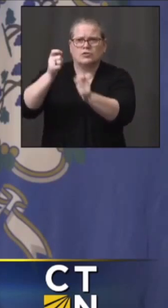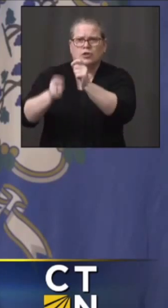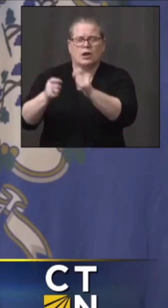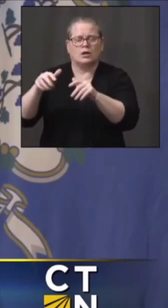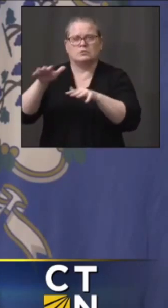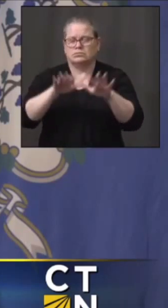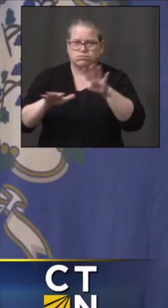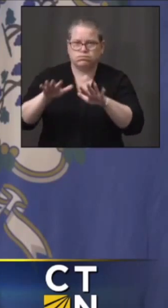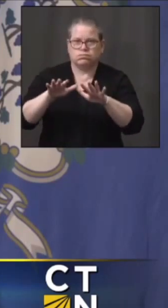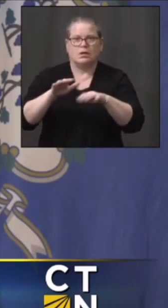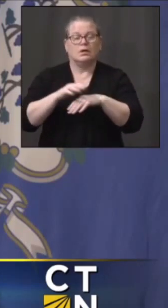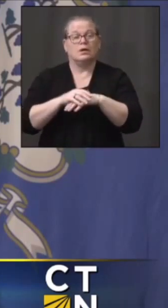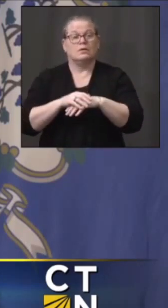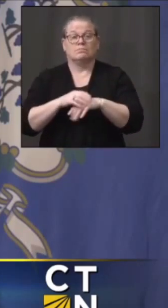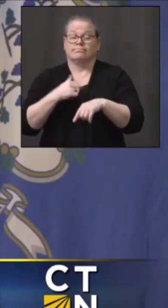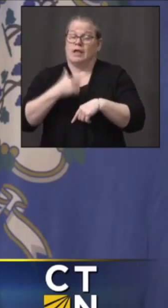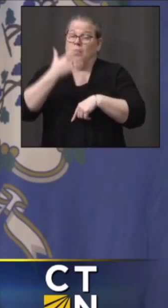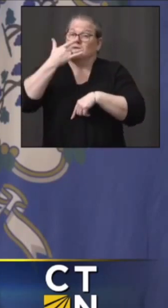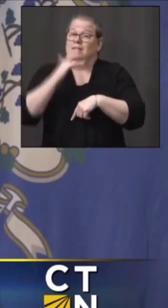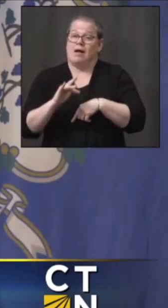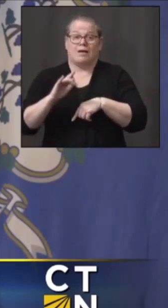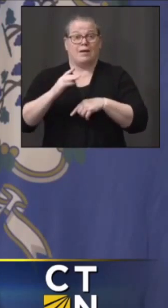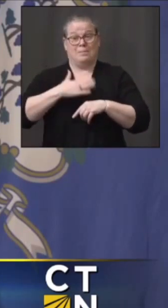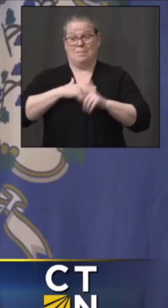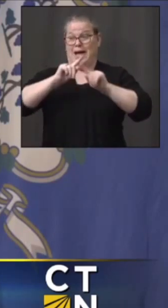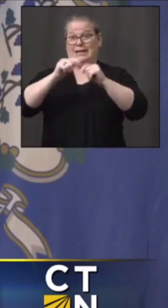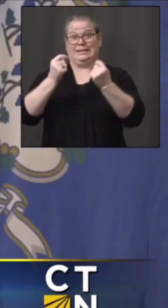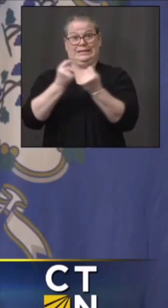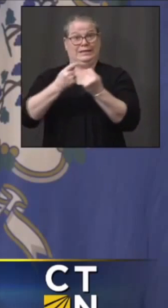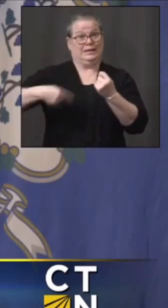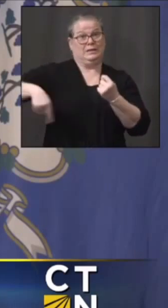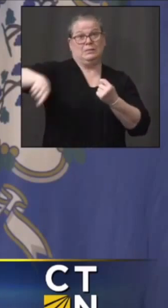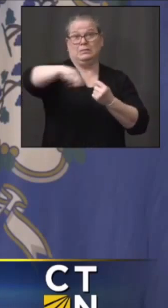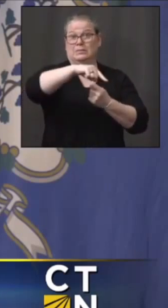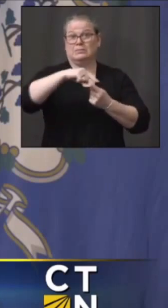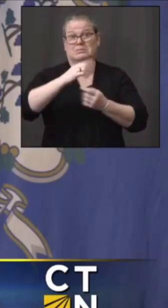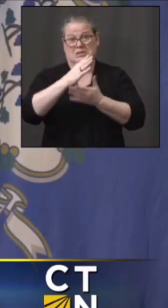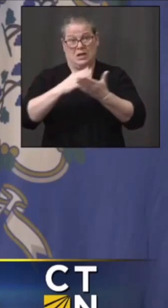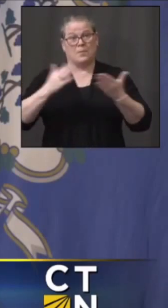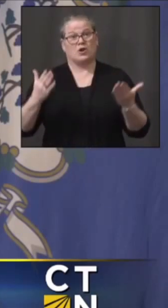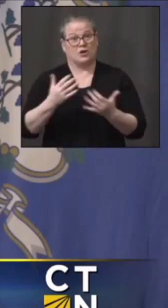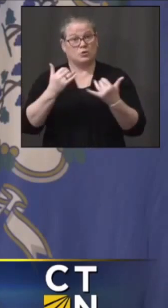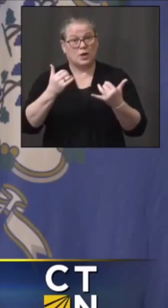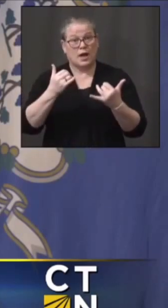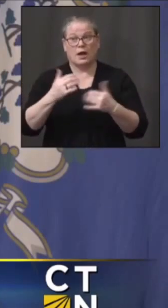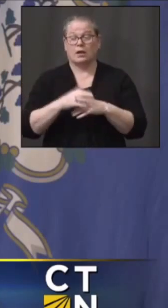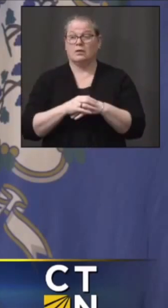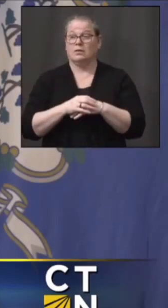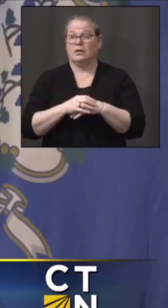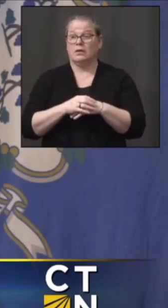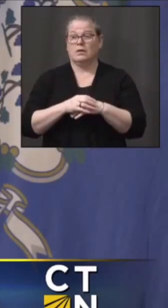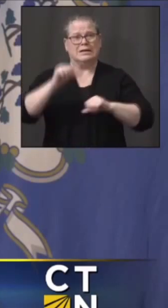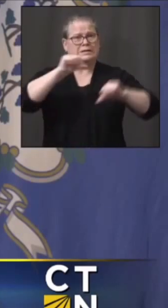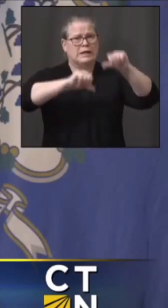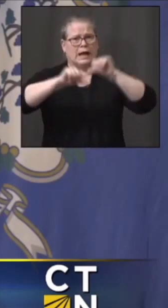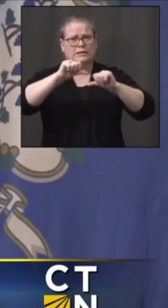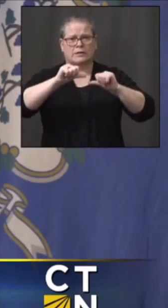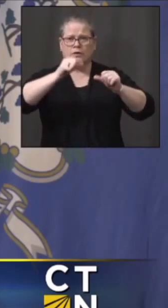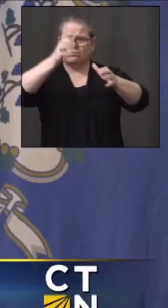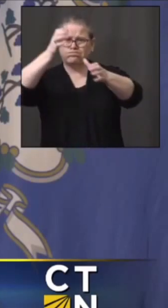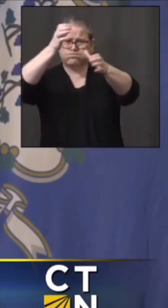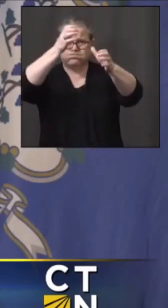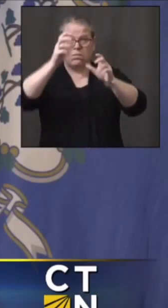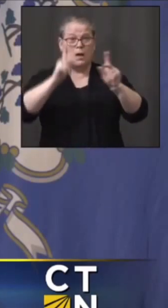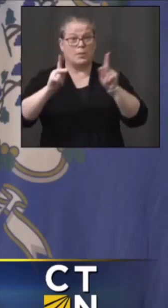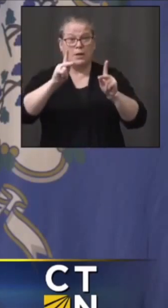me today. We've got some of the best scientific people, and I knew what I knew, and I knew what I didn't know, and I listened. And I